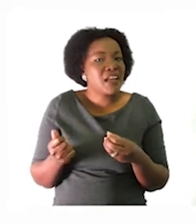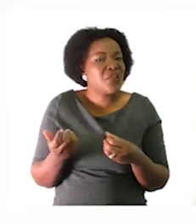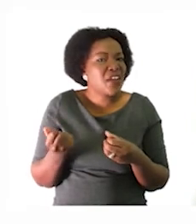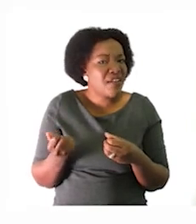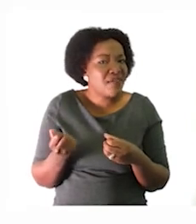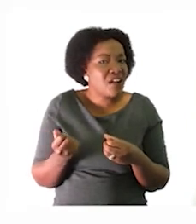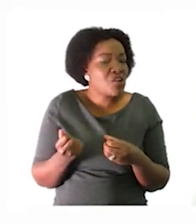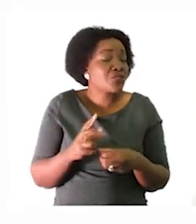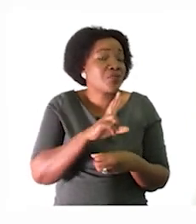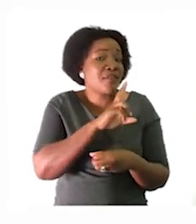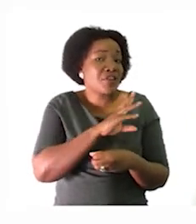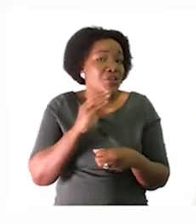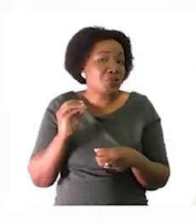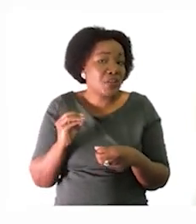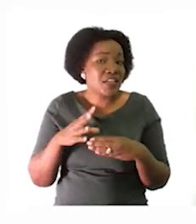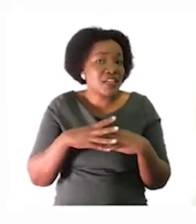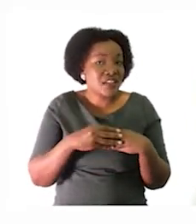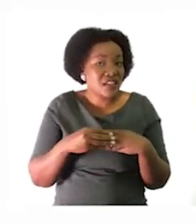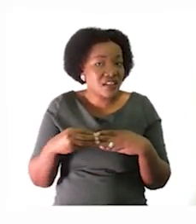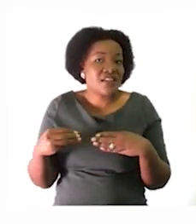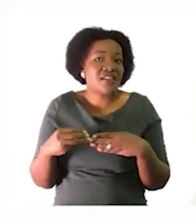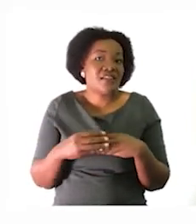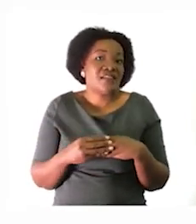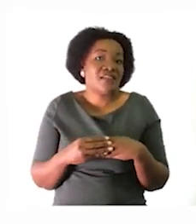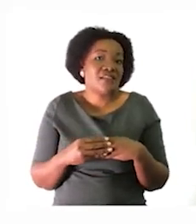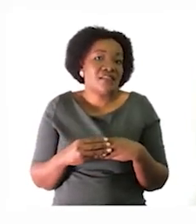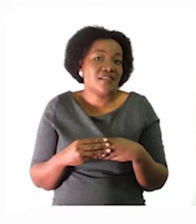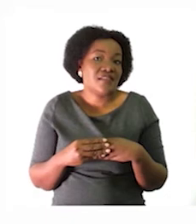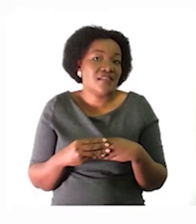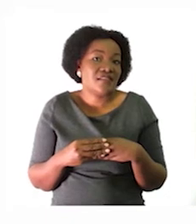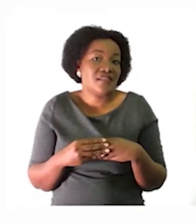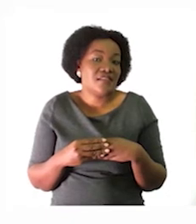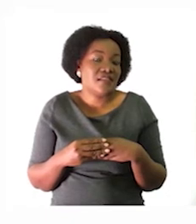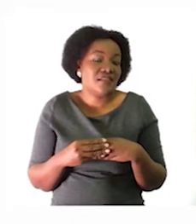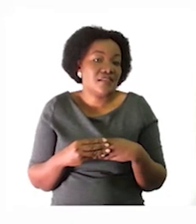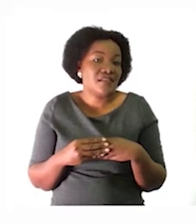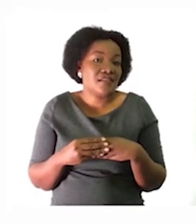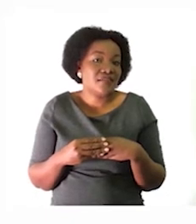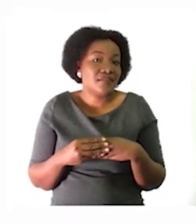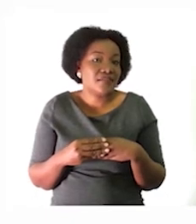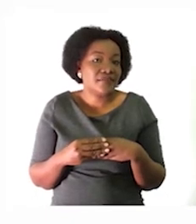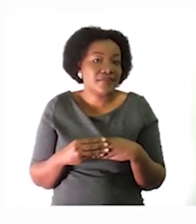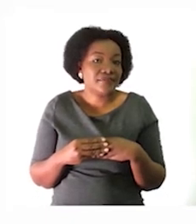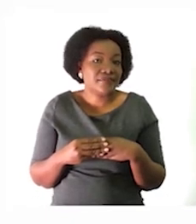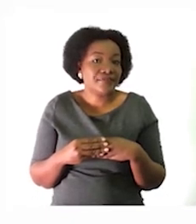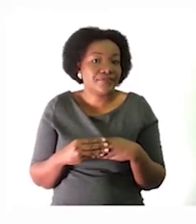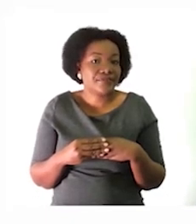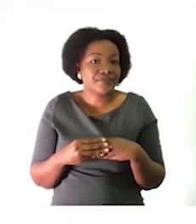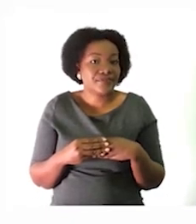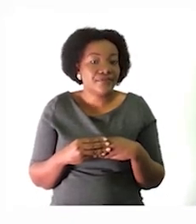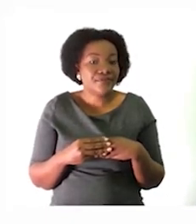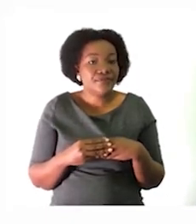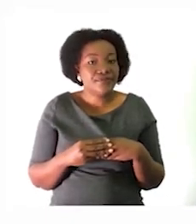a 20, first the number, Namibian dollar. That is how you read